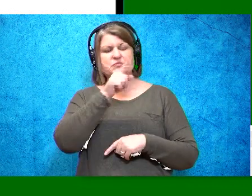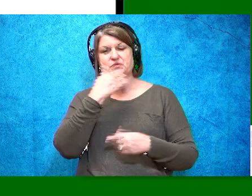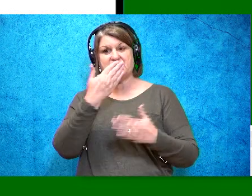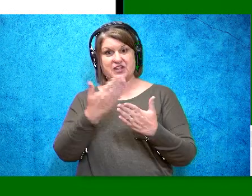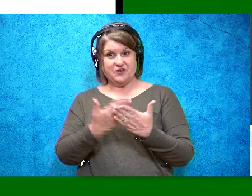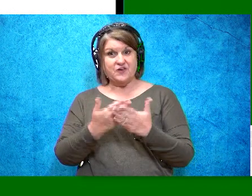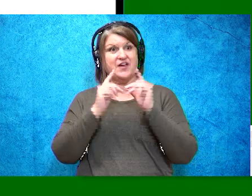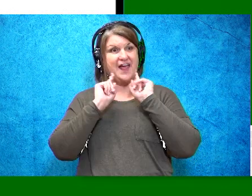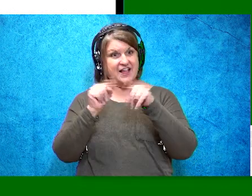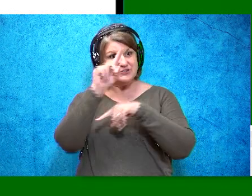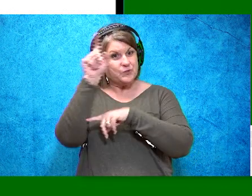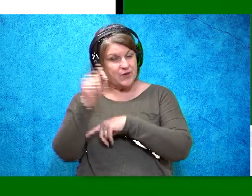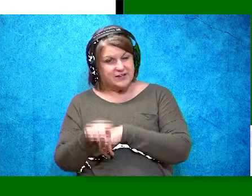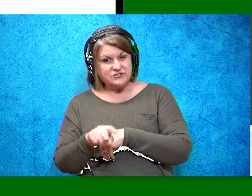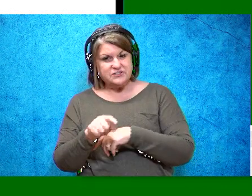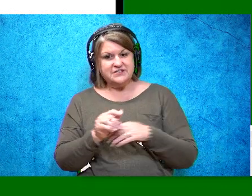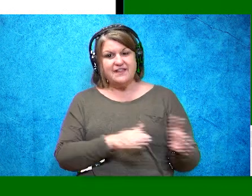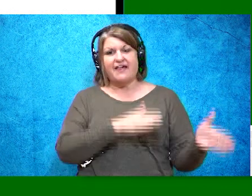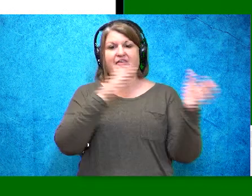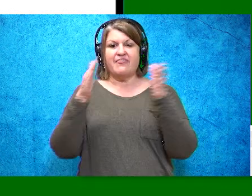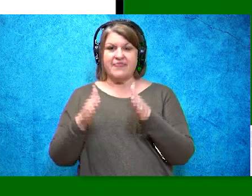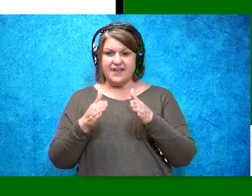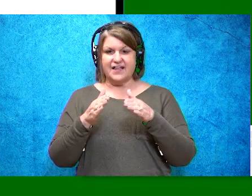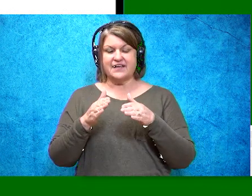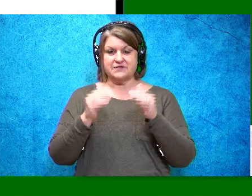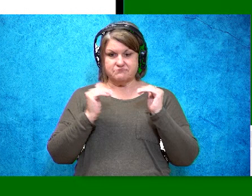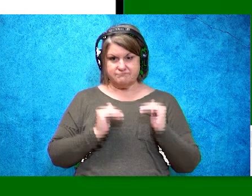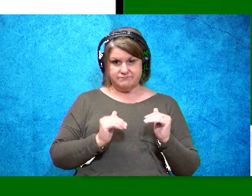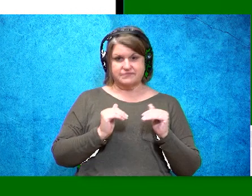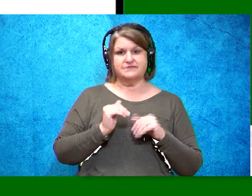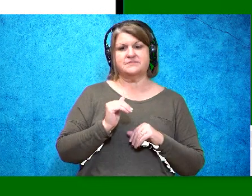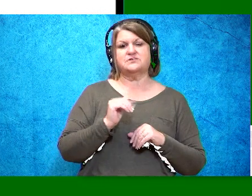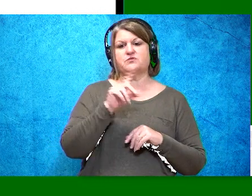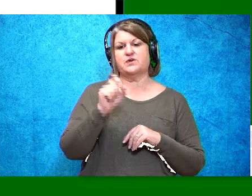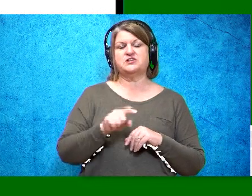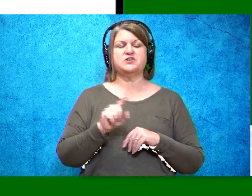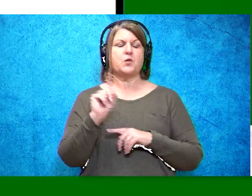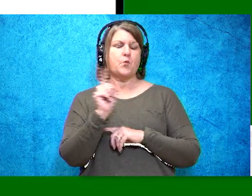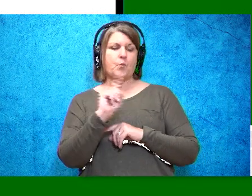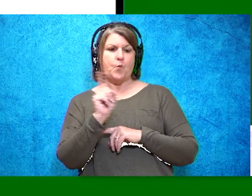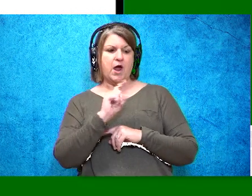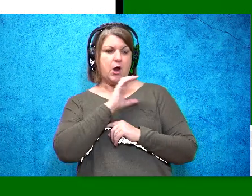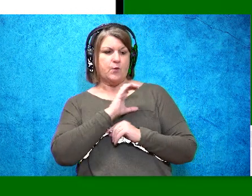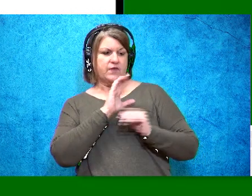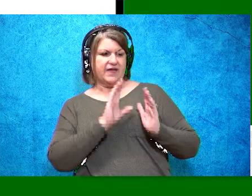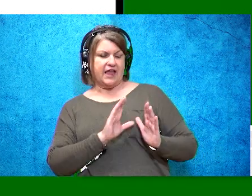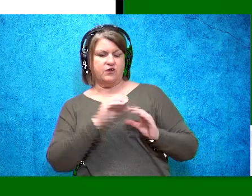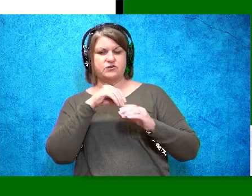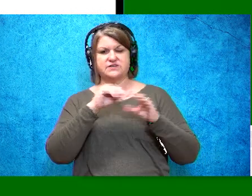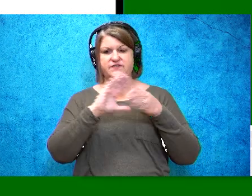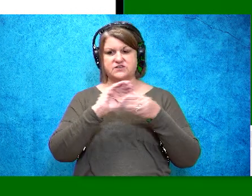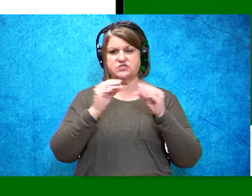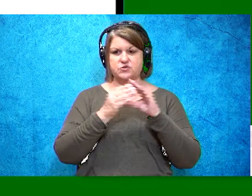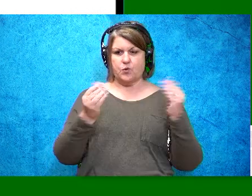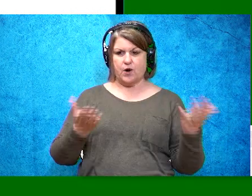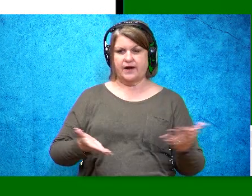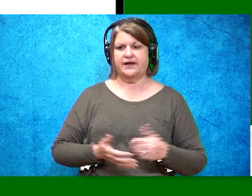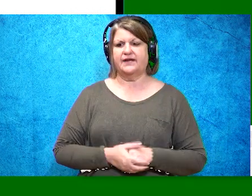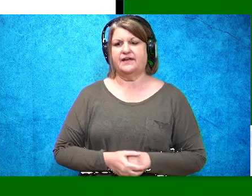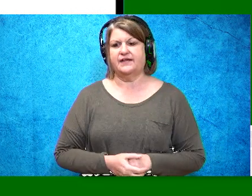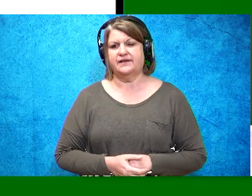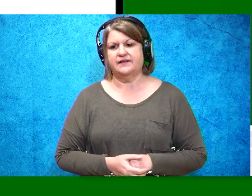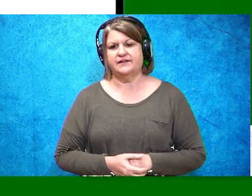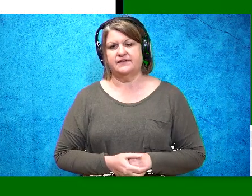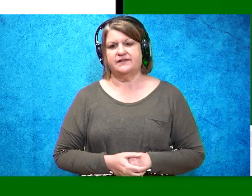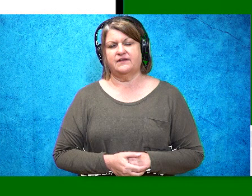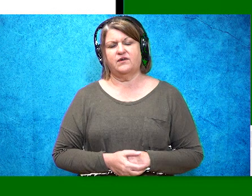questions. The next question is, where were the characters in the story? Remember, the question word where is asking